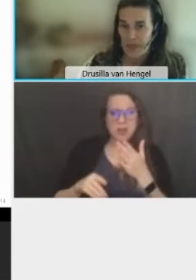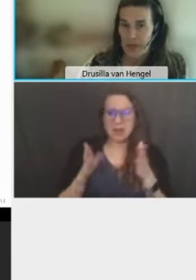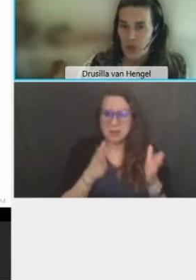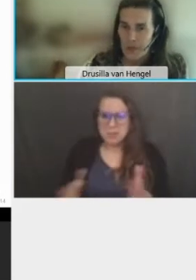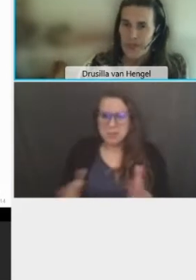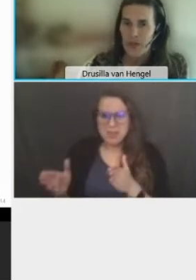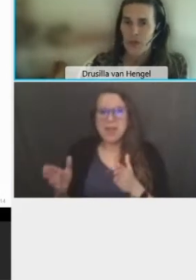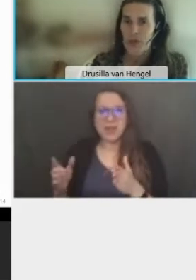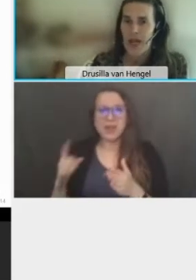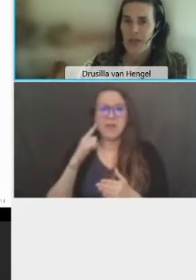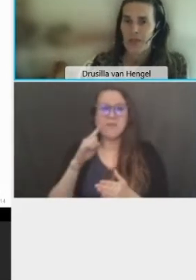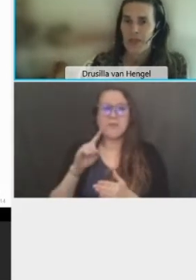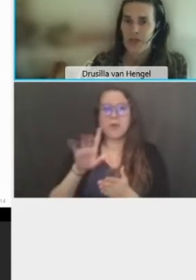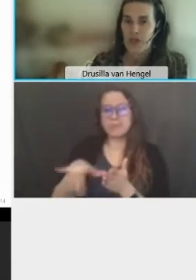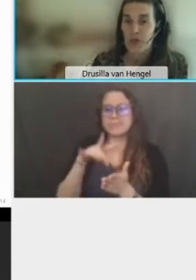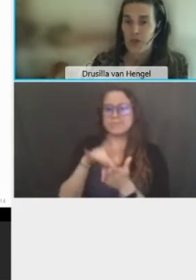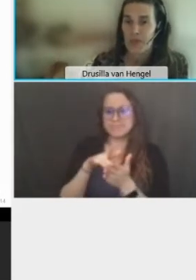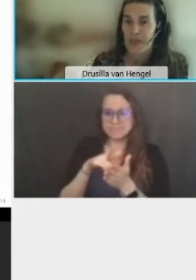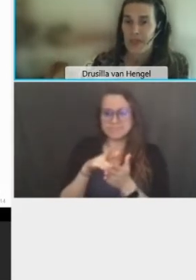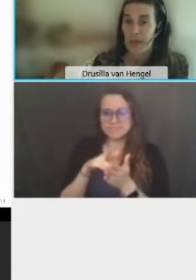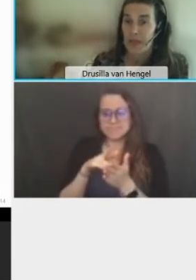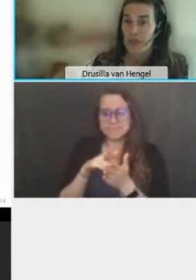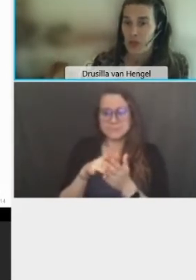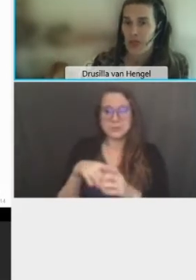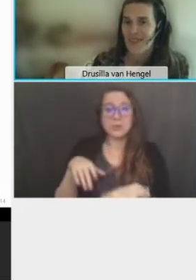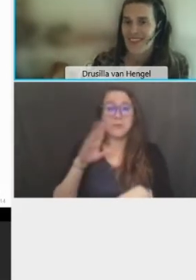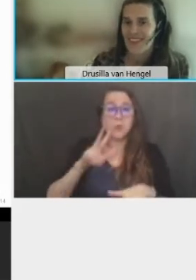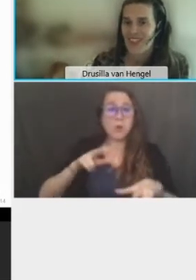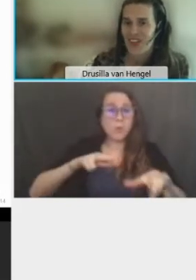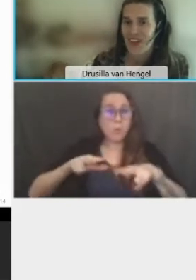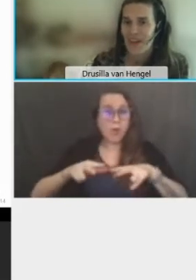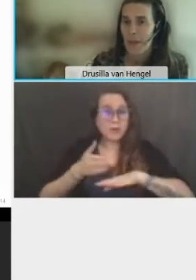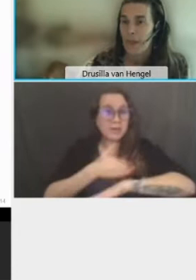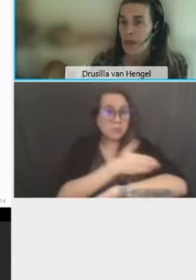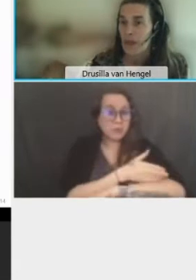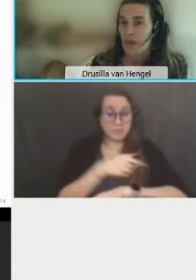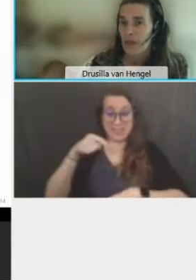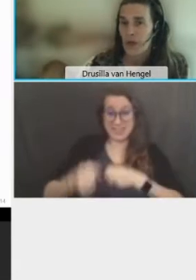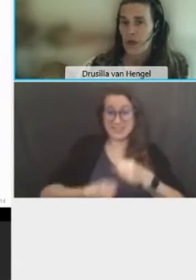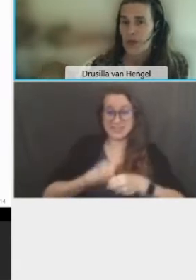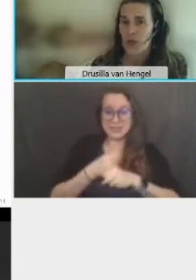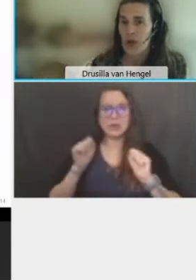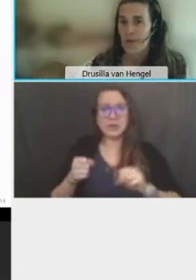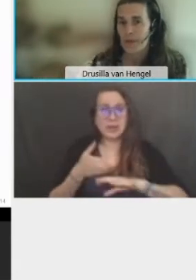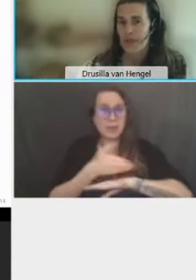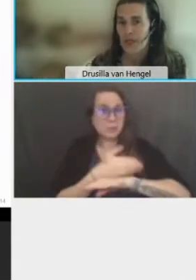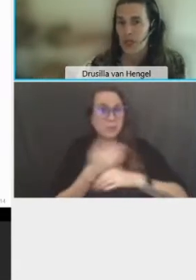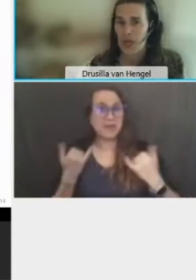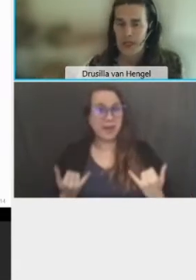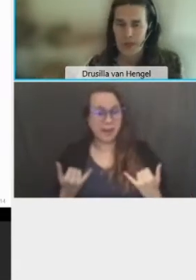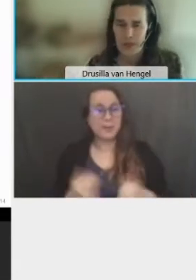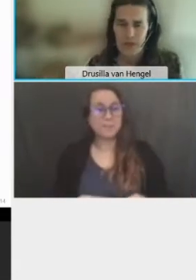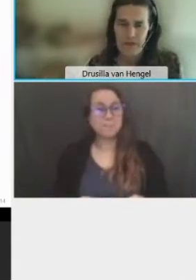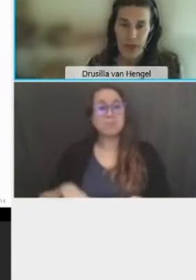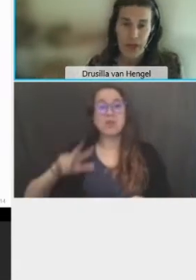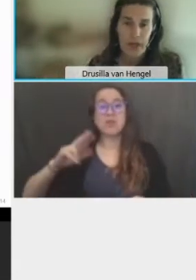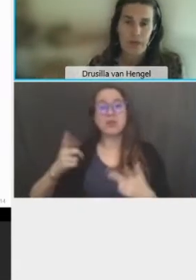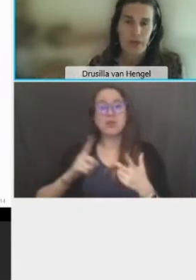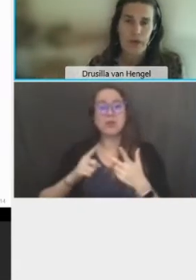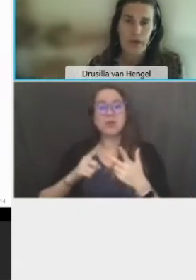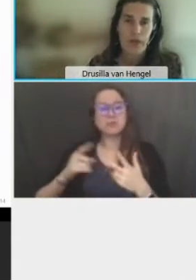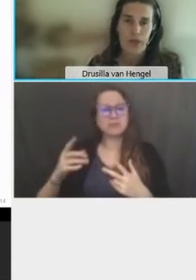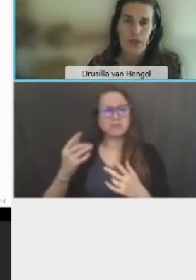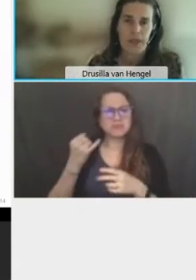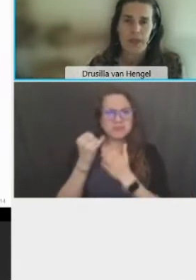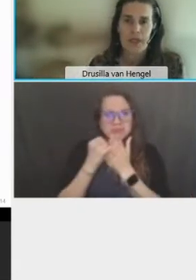interim cycle track and pedestrian improvements that can be constructed this year. Third, to draw up some sketch concepts to refine